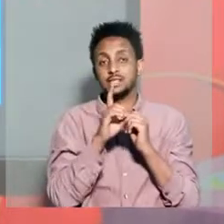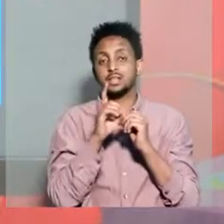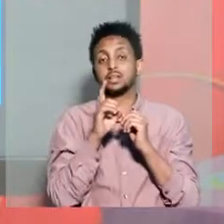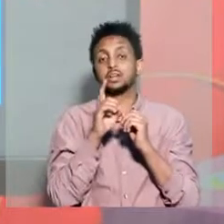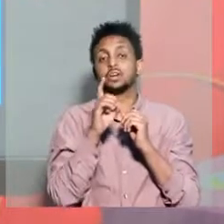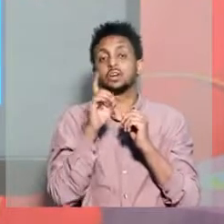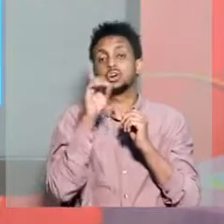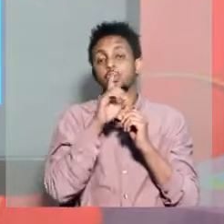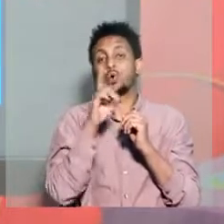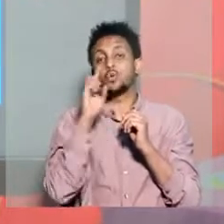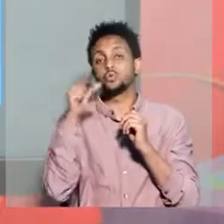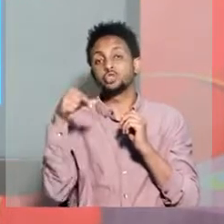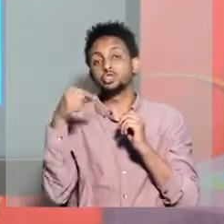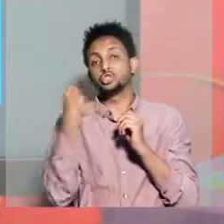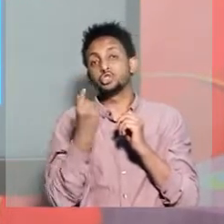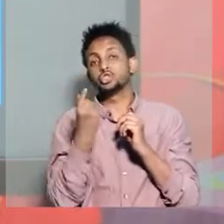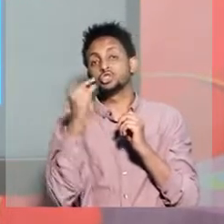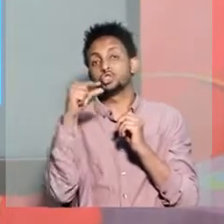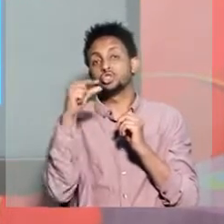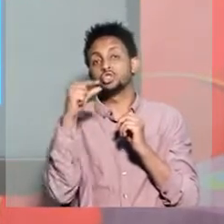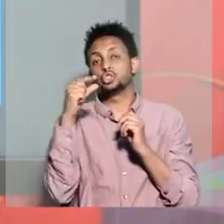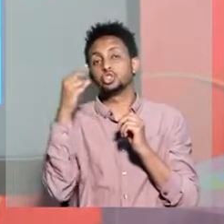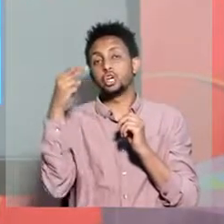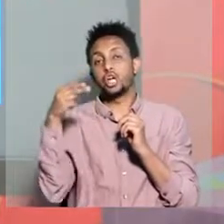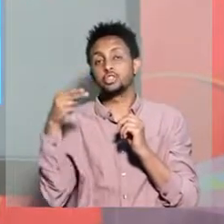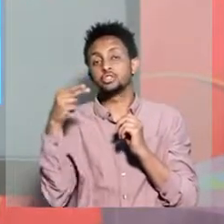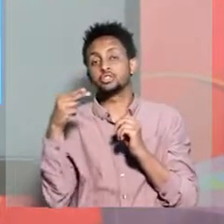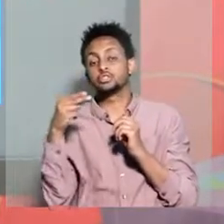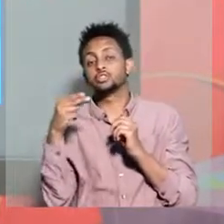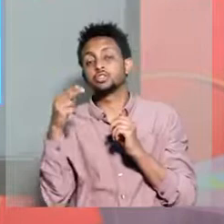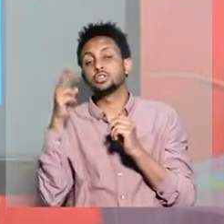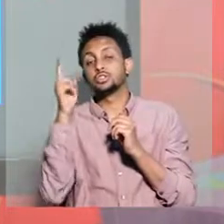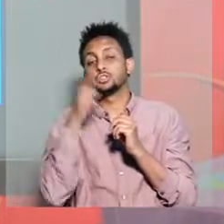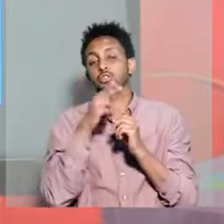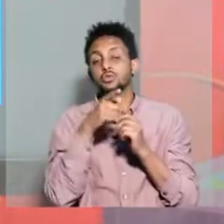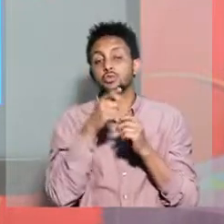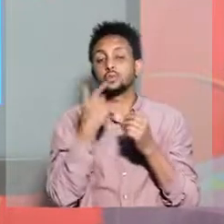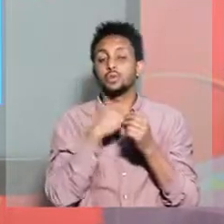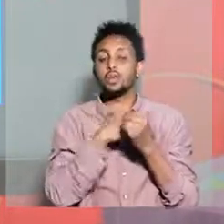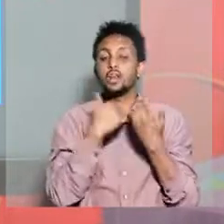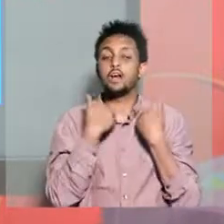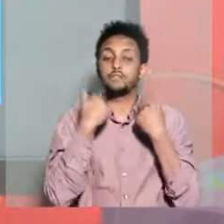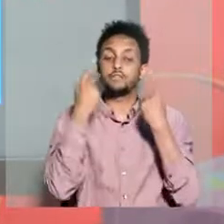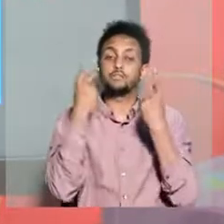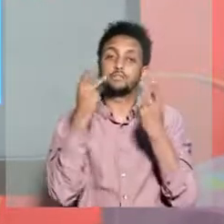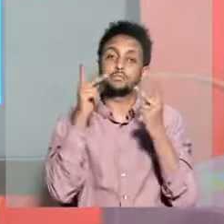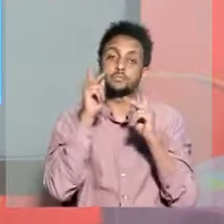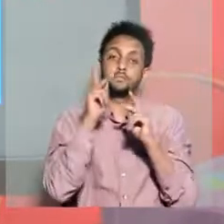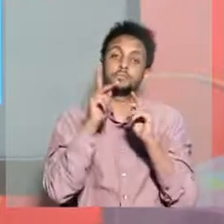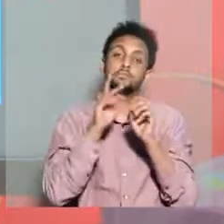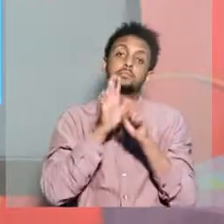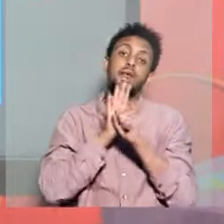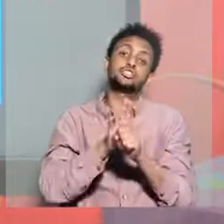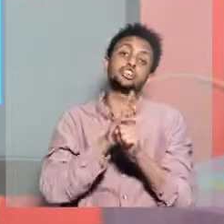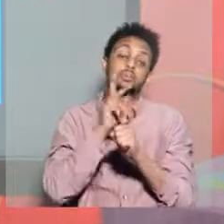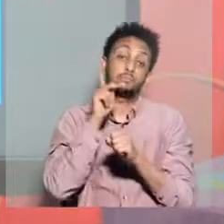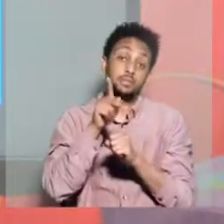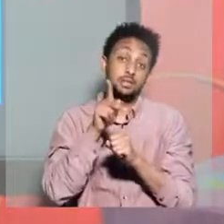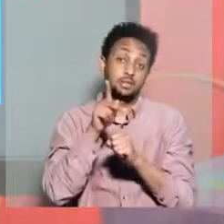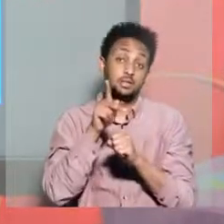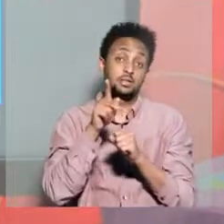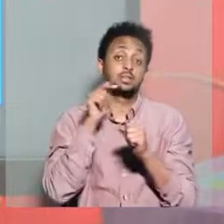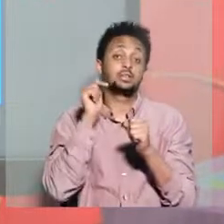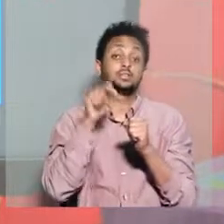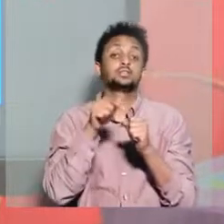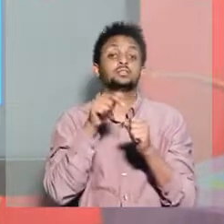rho gh, or it's possible to cancel rho by rho so that we can have pressure P. So pressure P plus half of